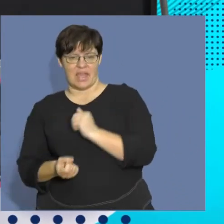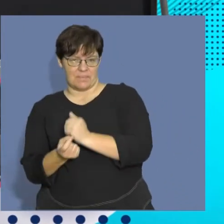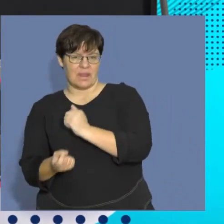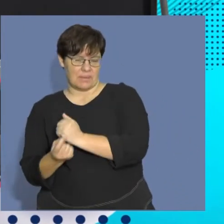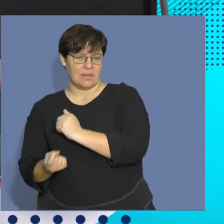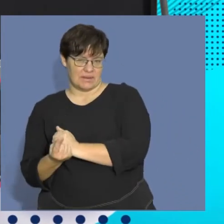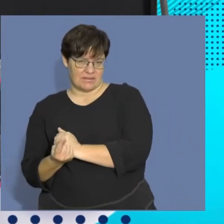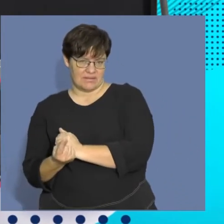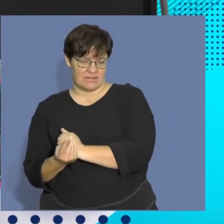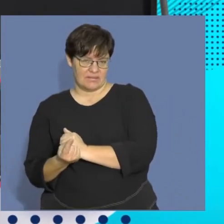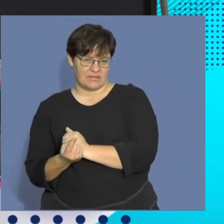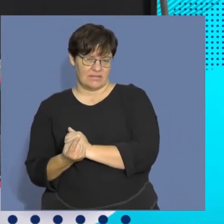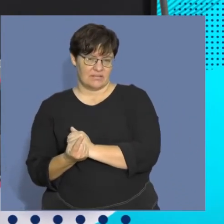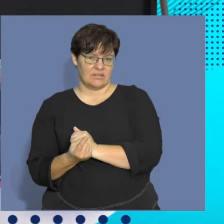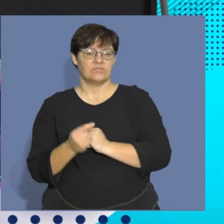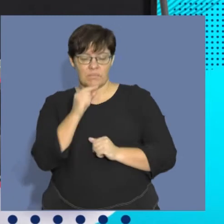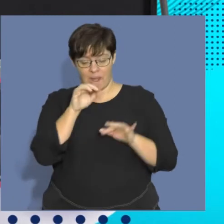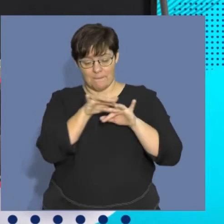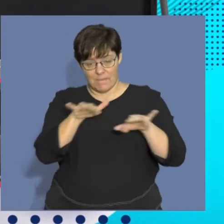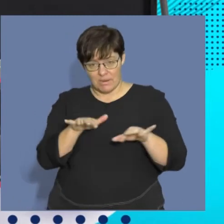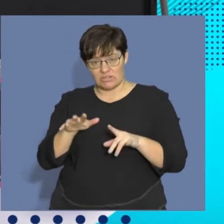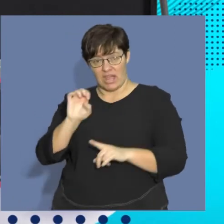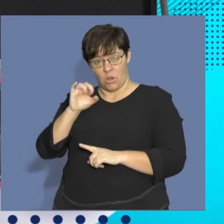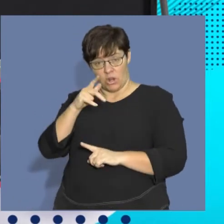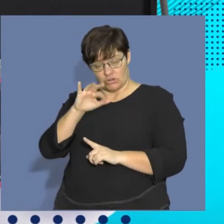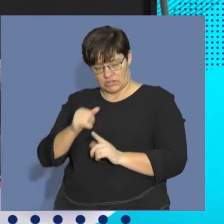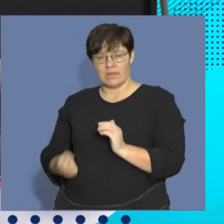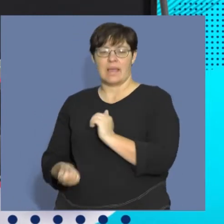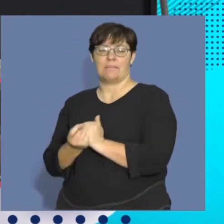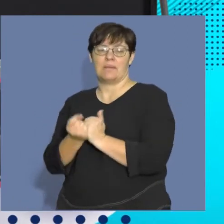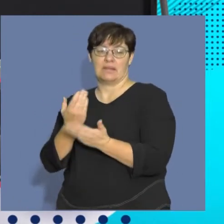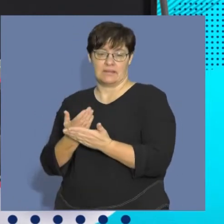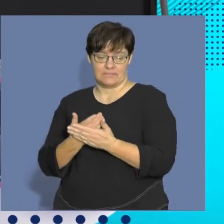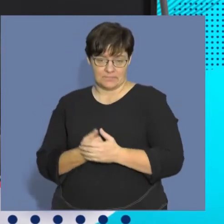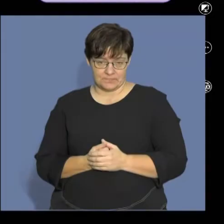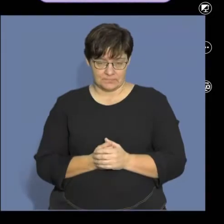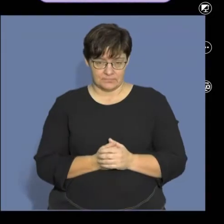can apply in population ecology as well.